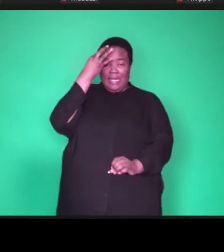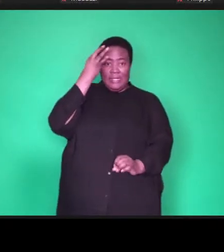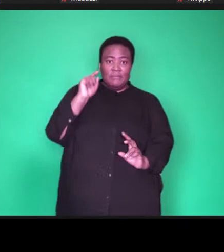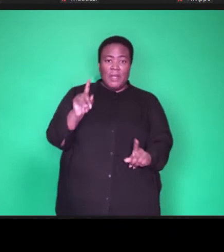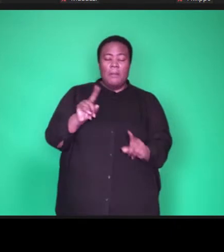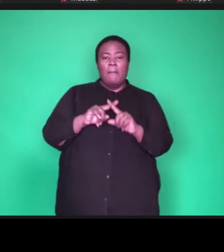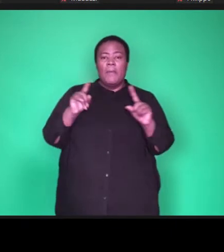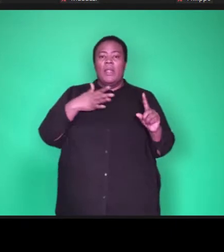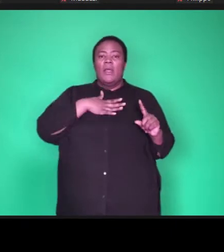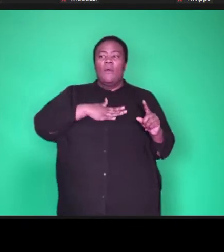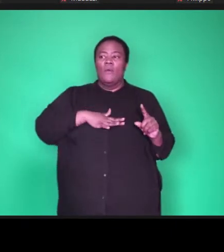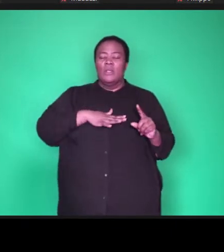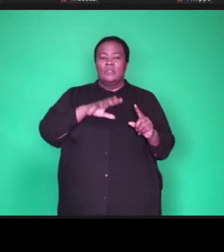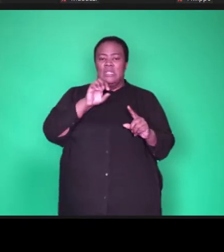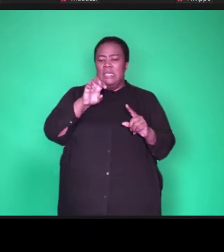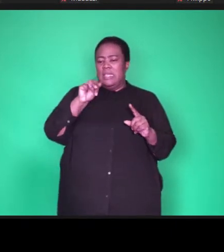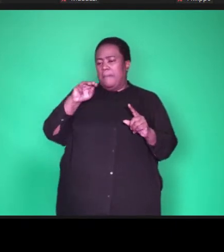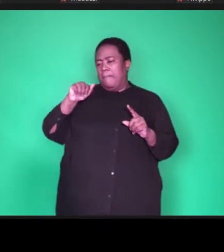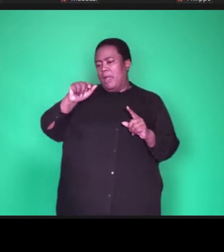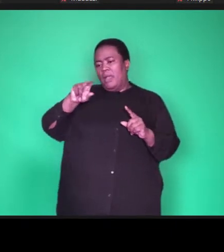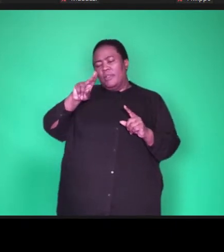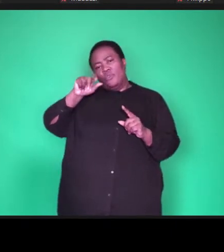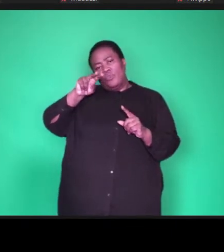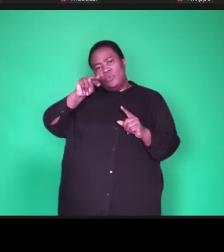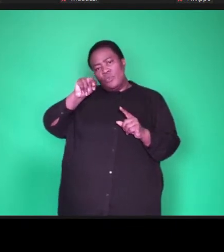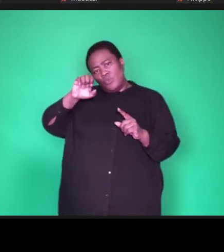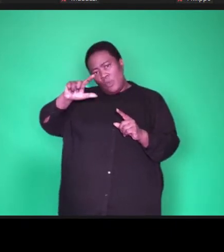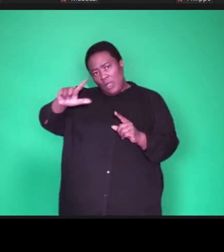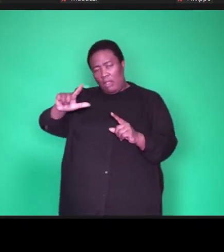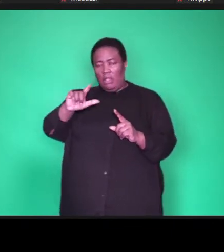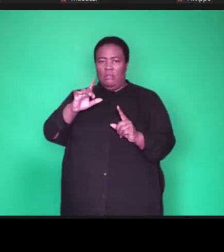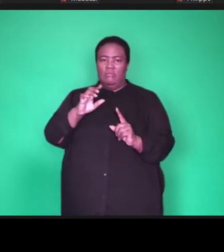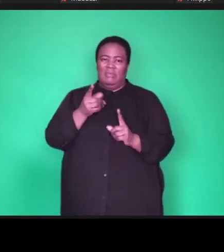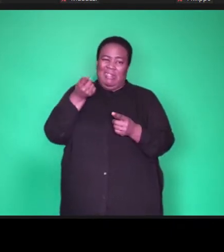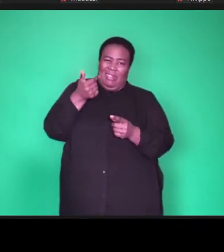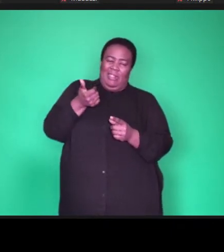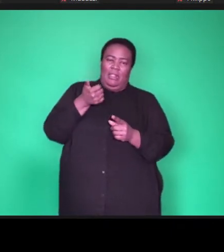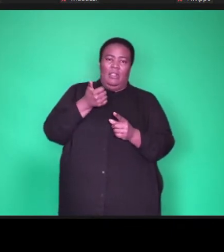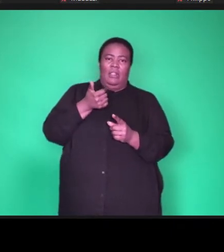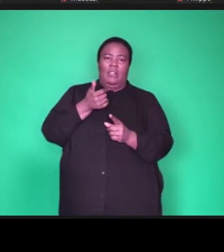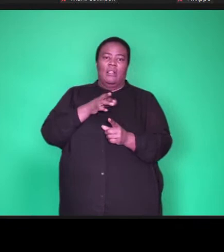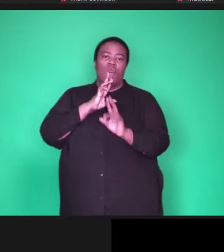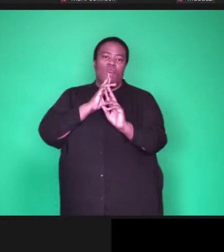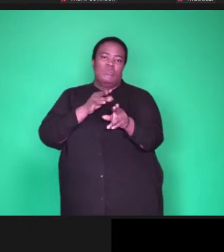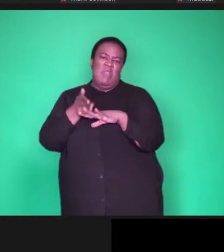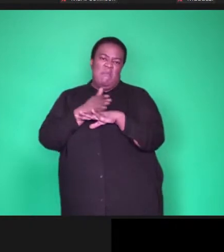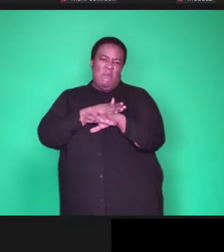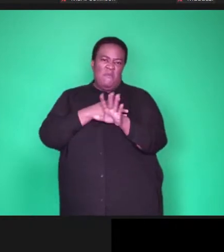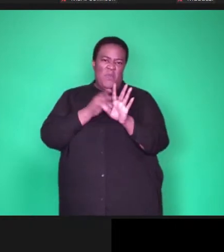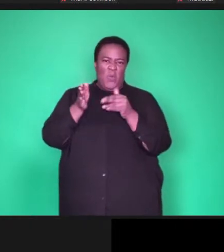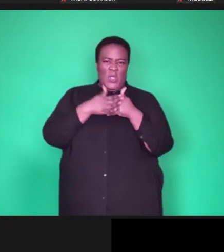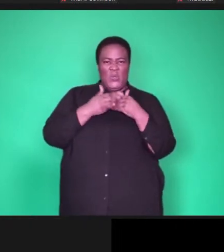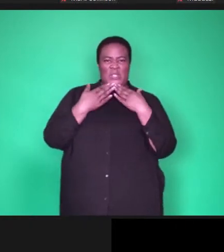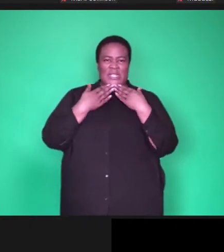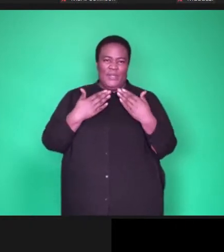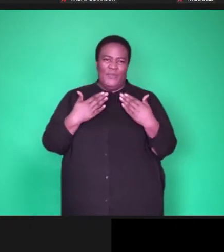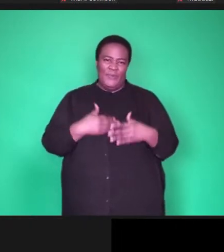give Emmanuel a chance to very briefly respond before we close. Thank you.